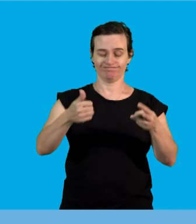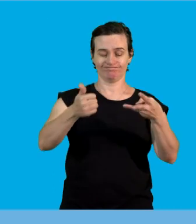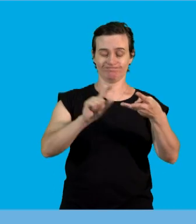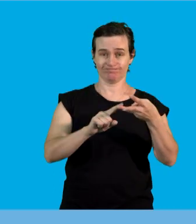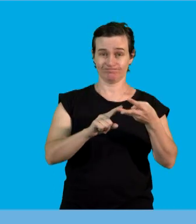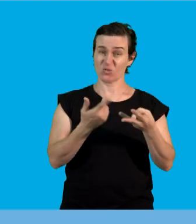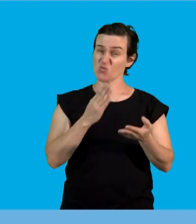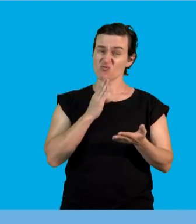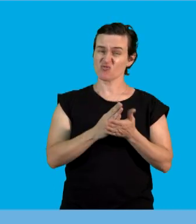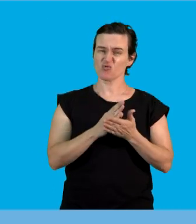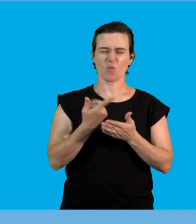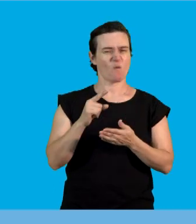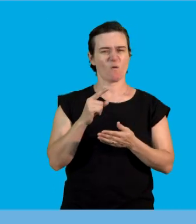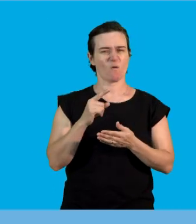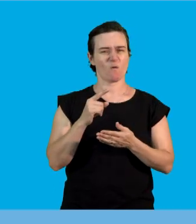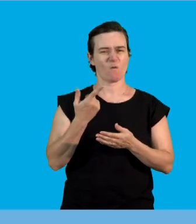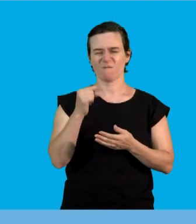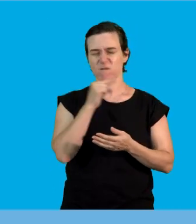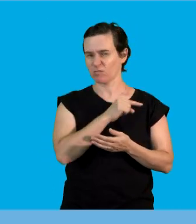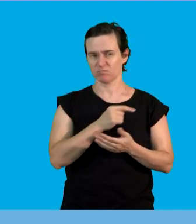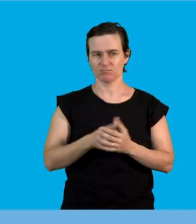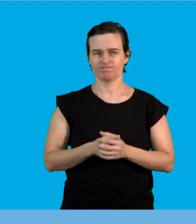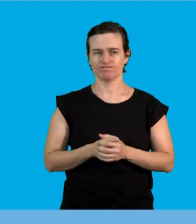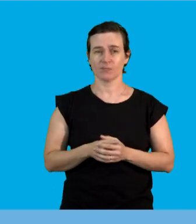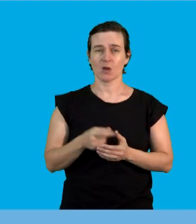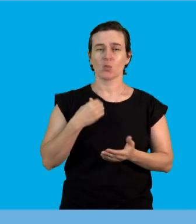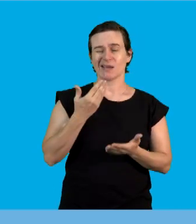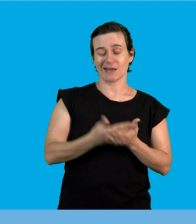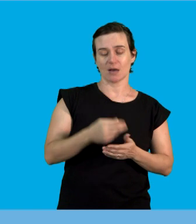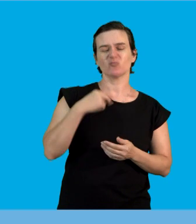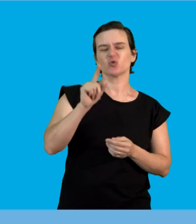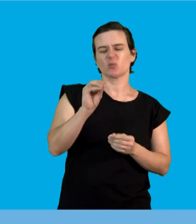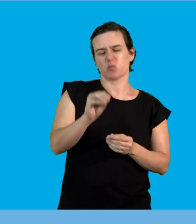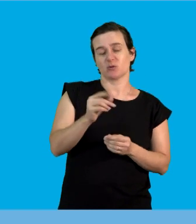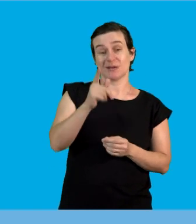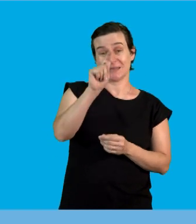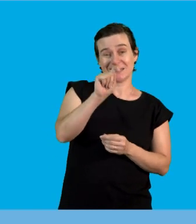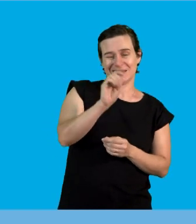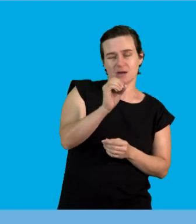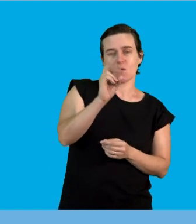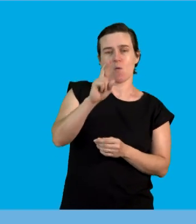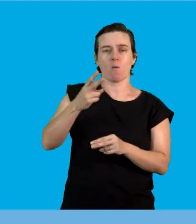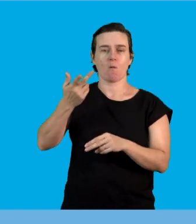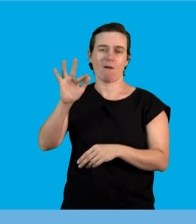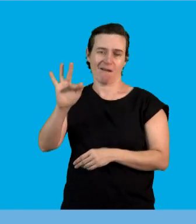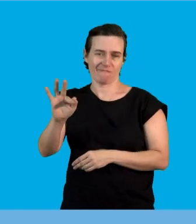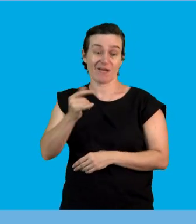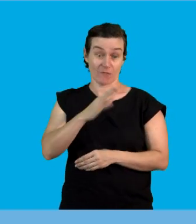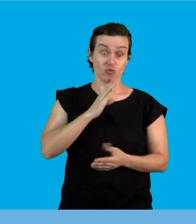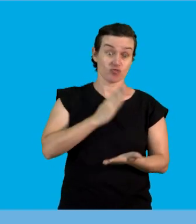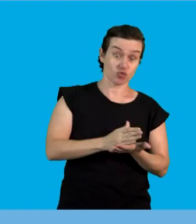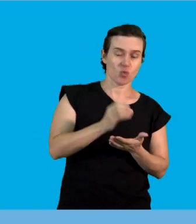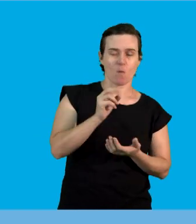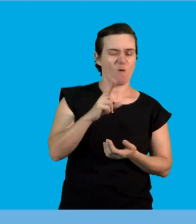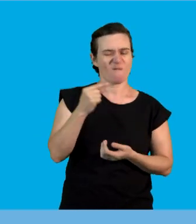Next question. Now it's a true or false question, whereby we need to write either T or F, T if the statement is true or F if